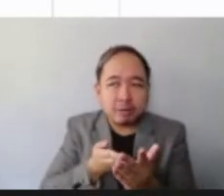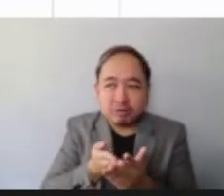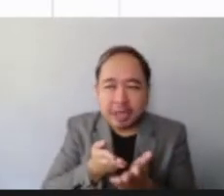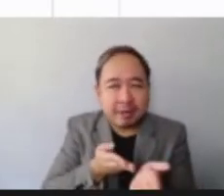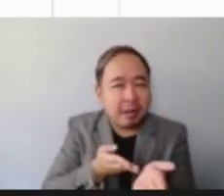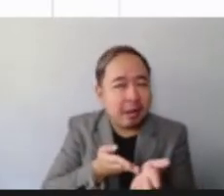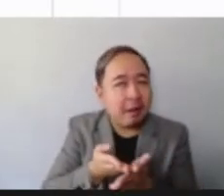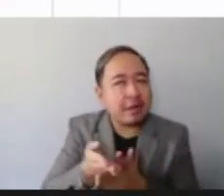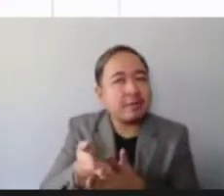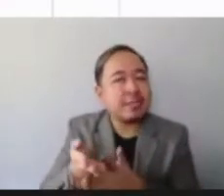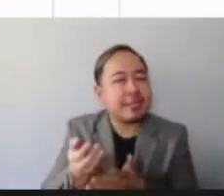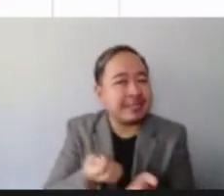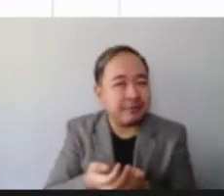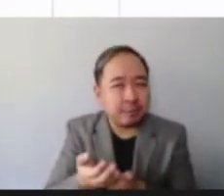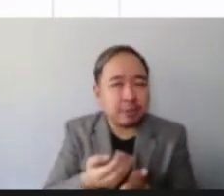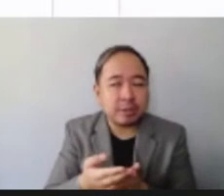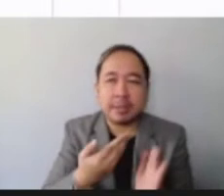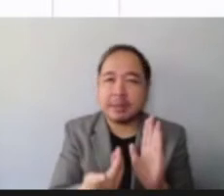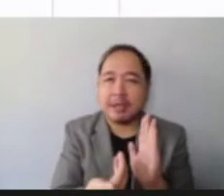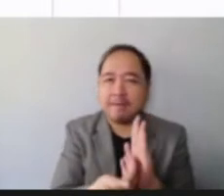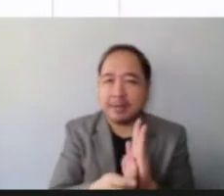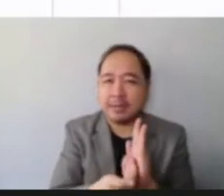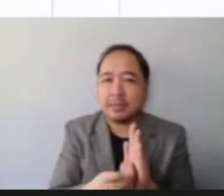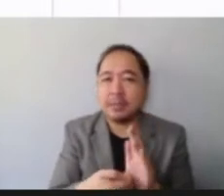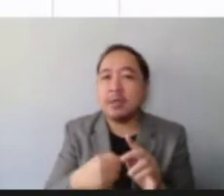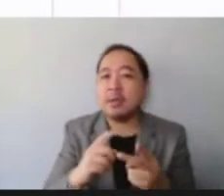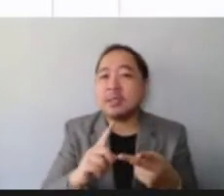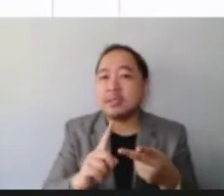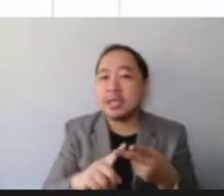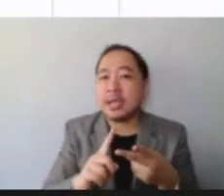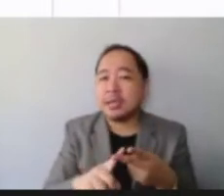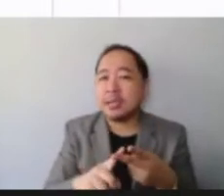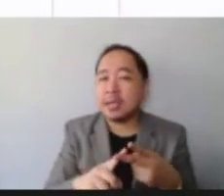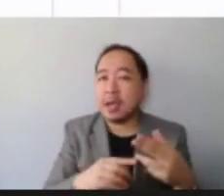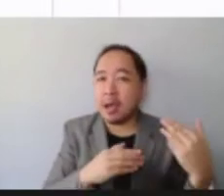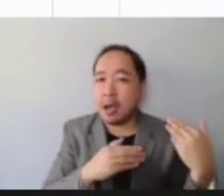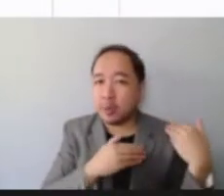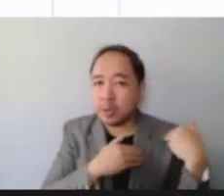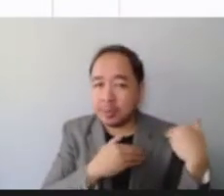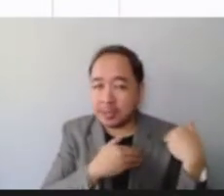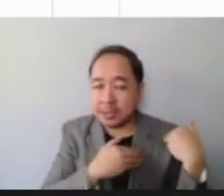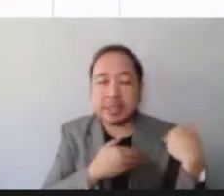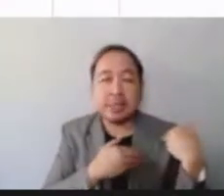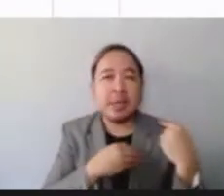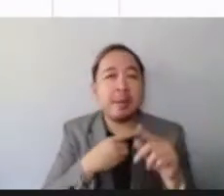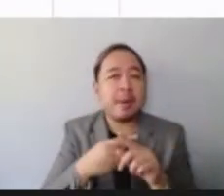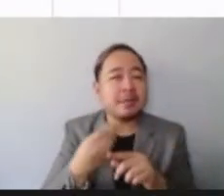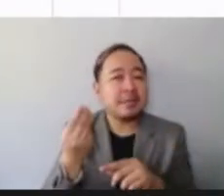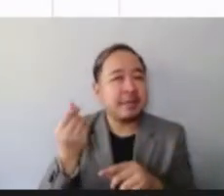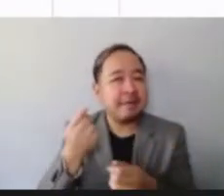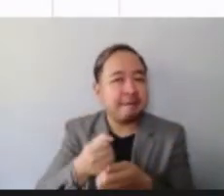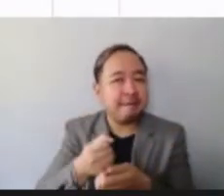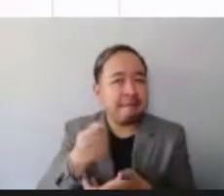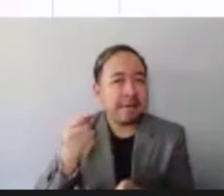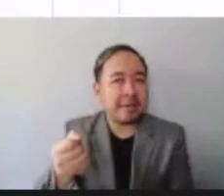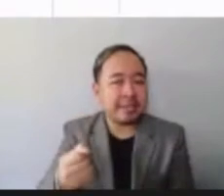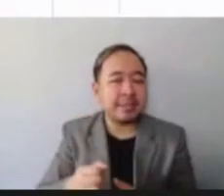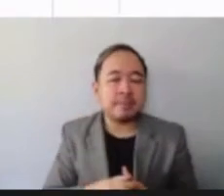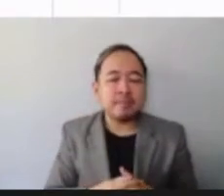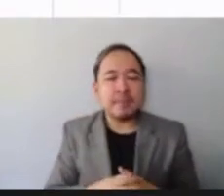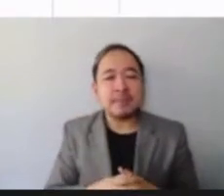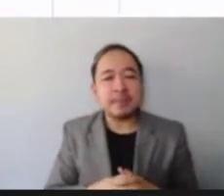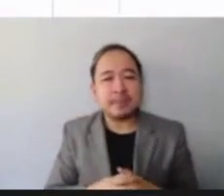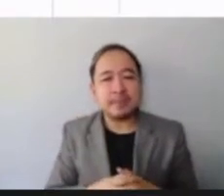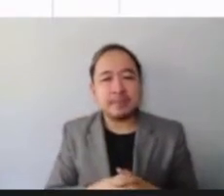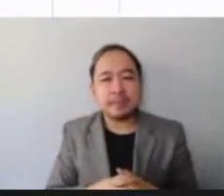of action and this was followed by accountability measures and economic system and financing interventions but I would also